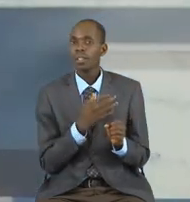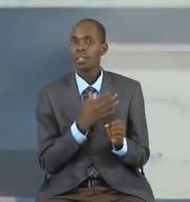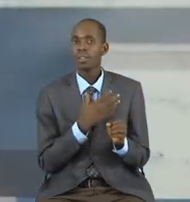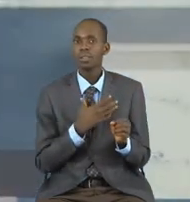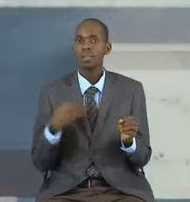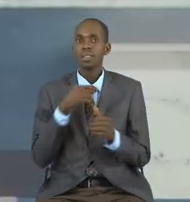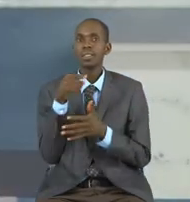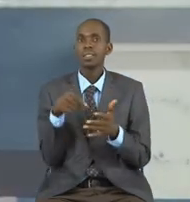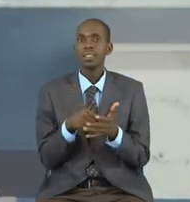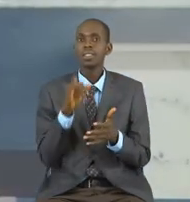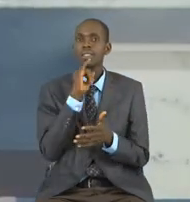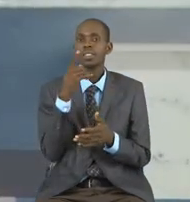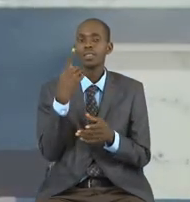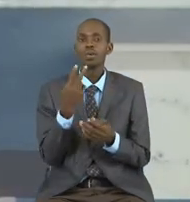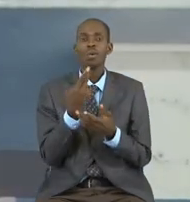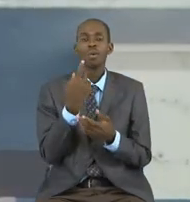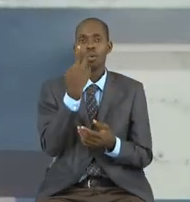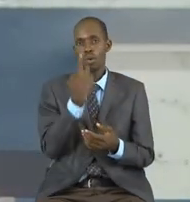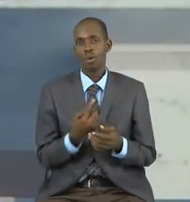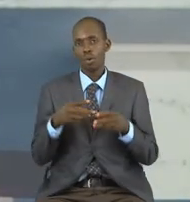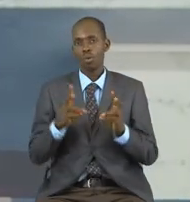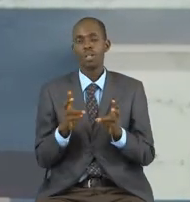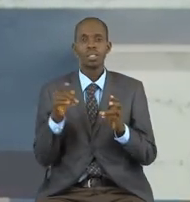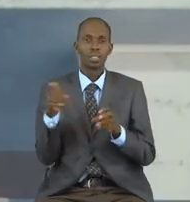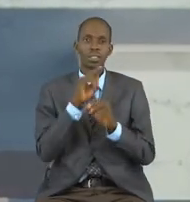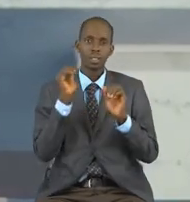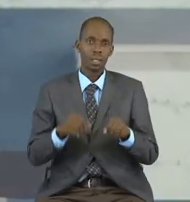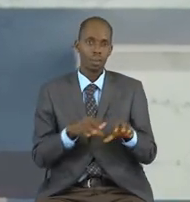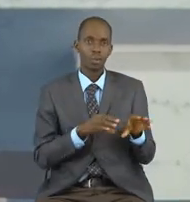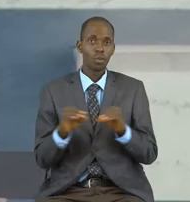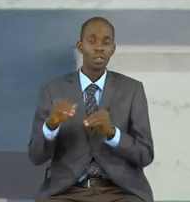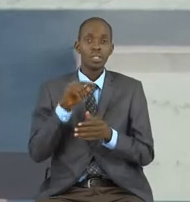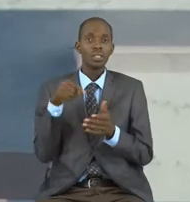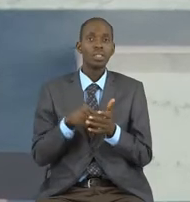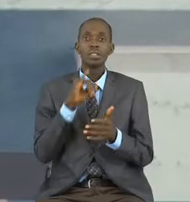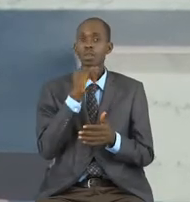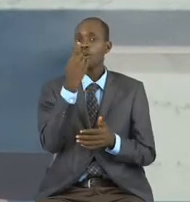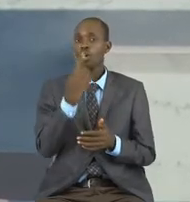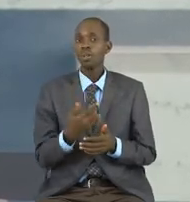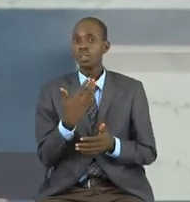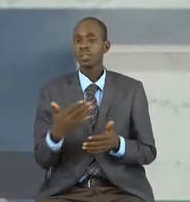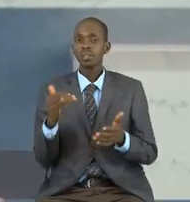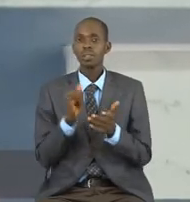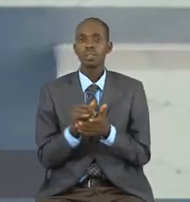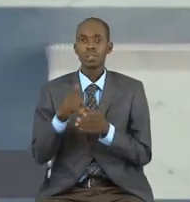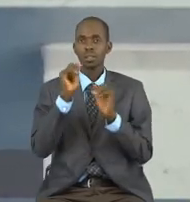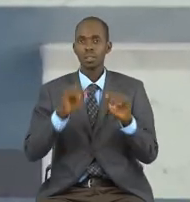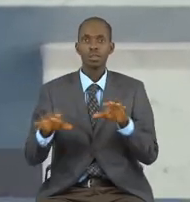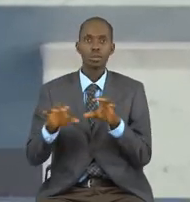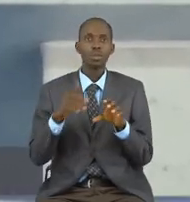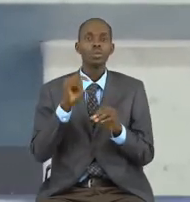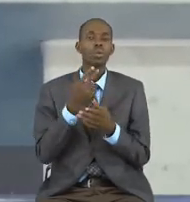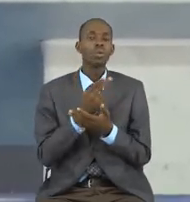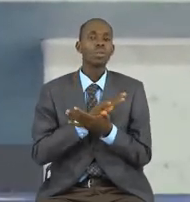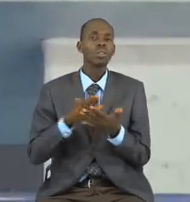This is the only way he can move. This is the only thing he can do. The Holy Ghost is like the